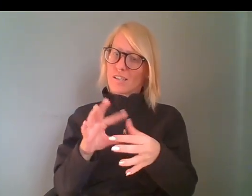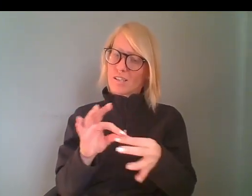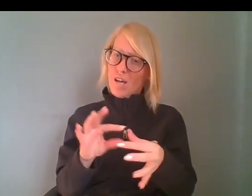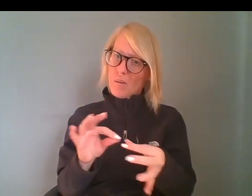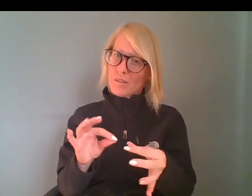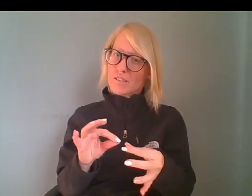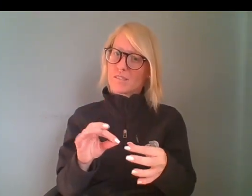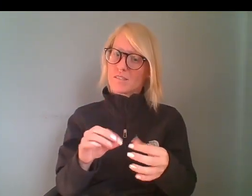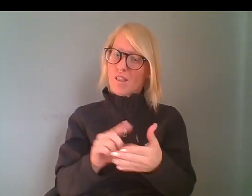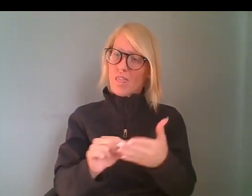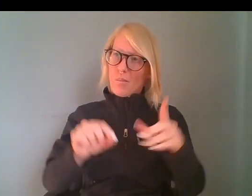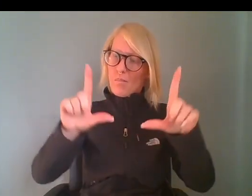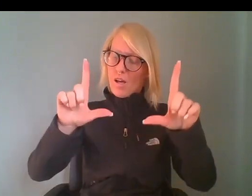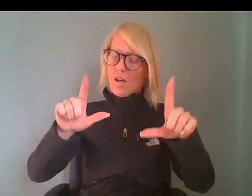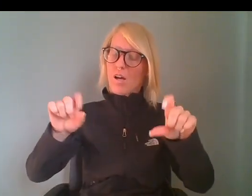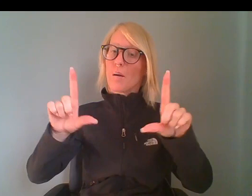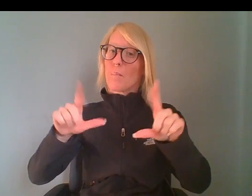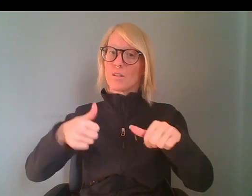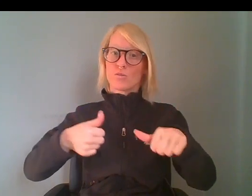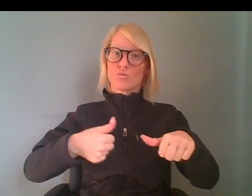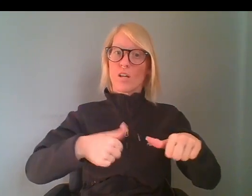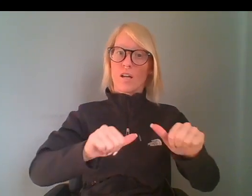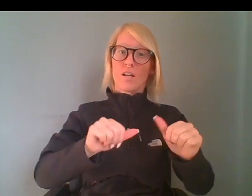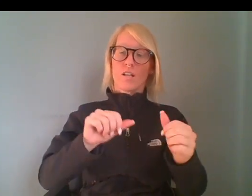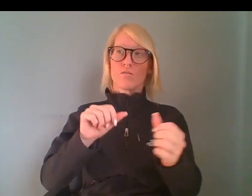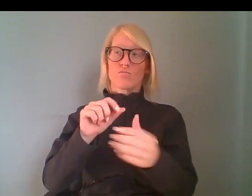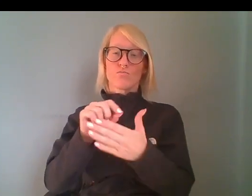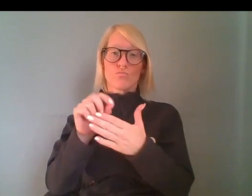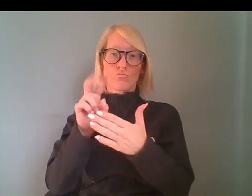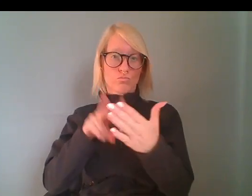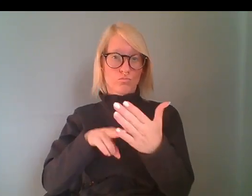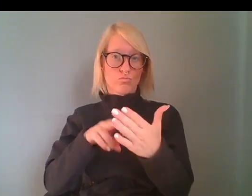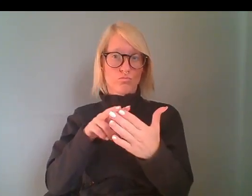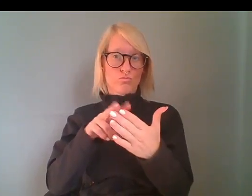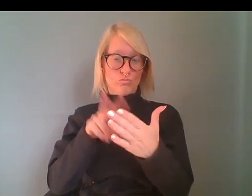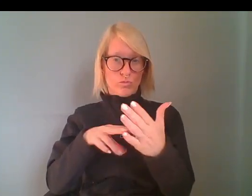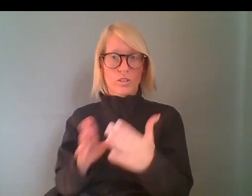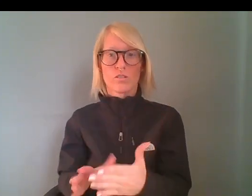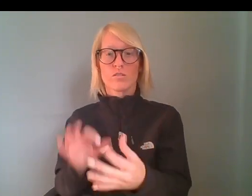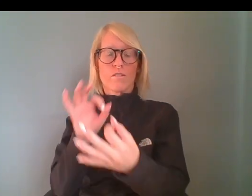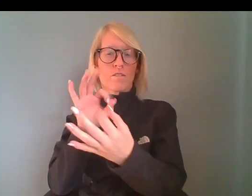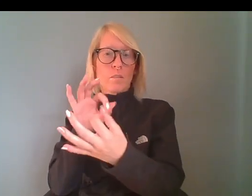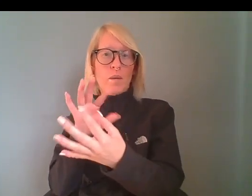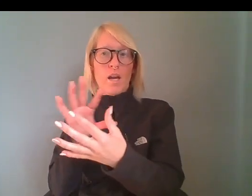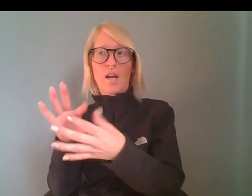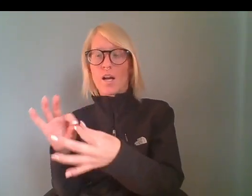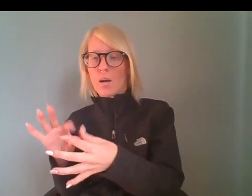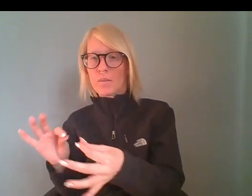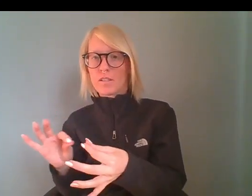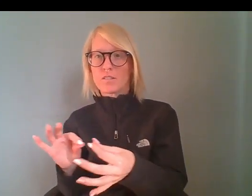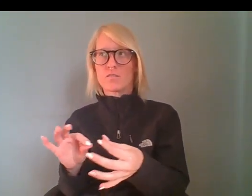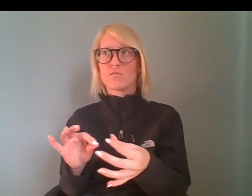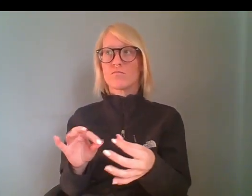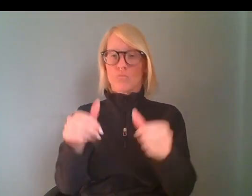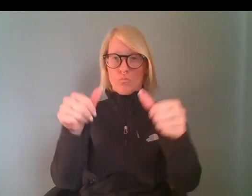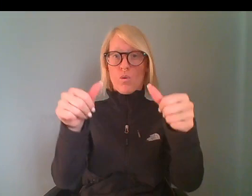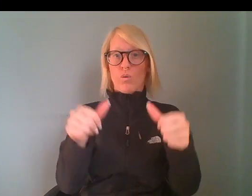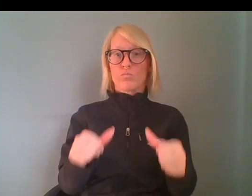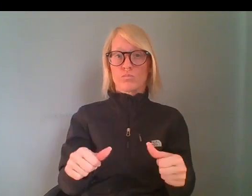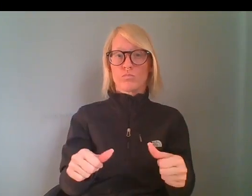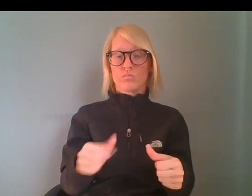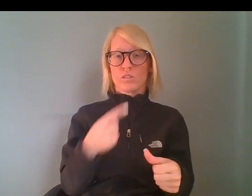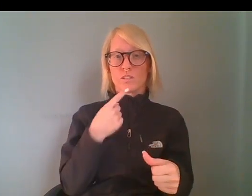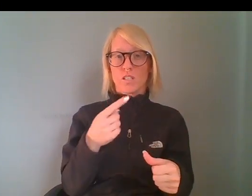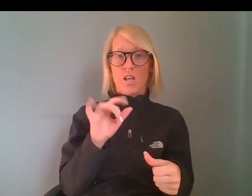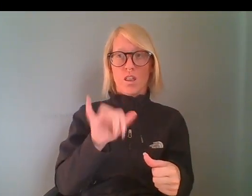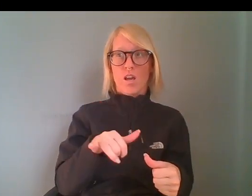try to get some reader feedback in your comments. Just, you know, put a post on talk about stuff, even if it's a little